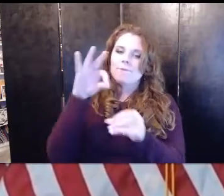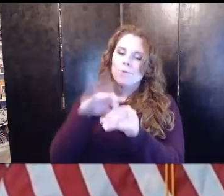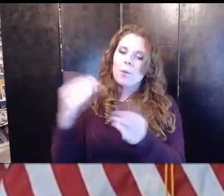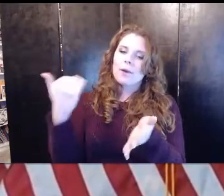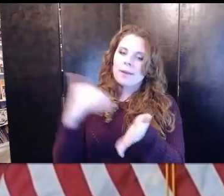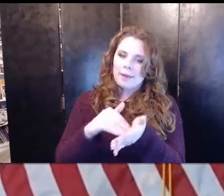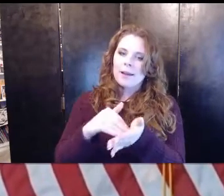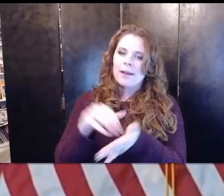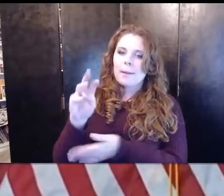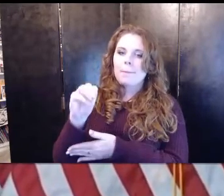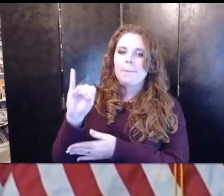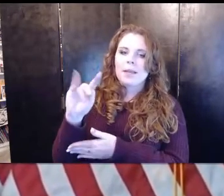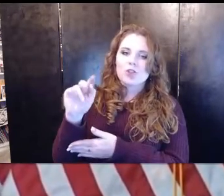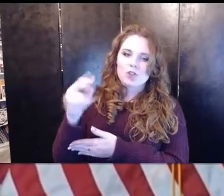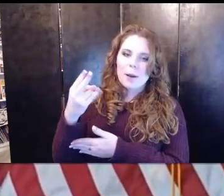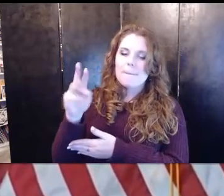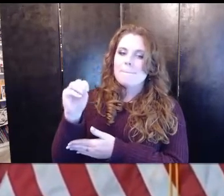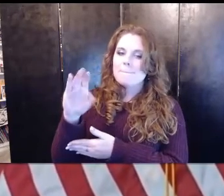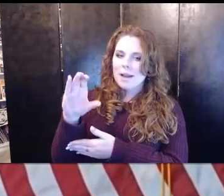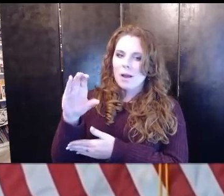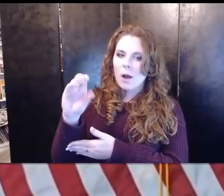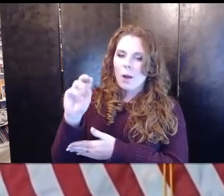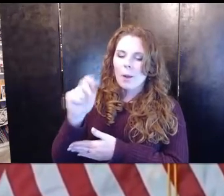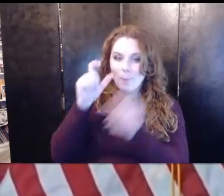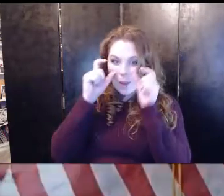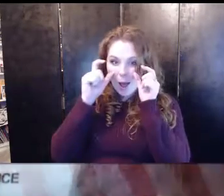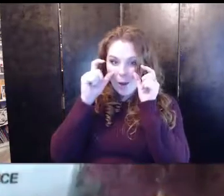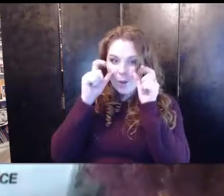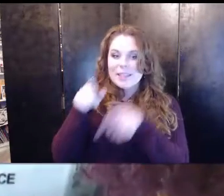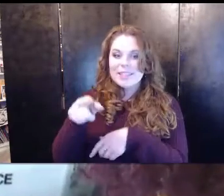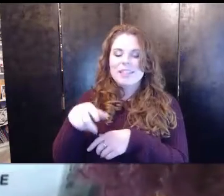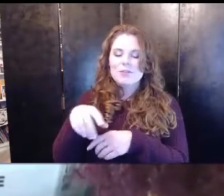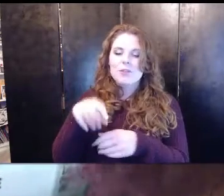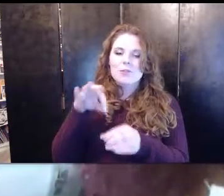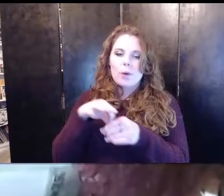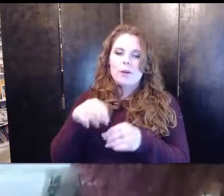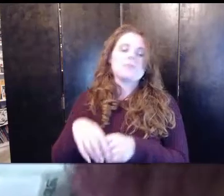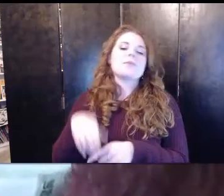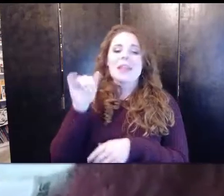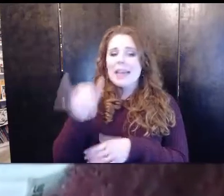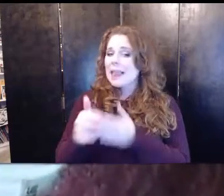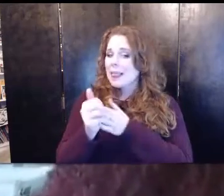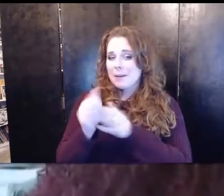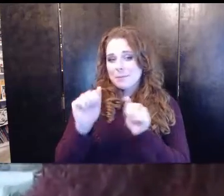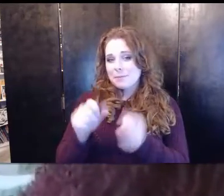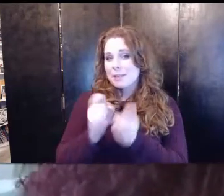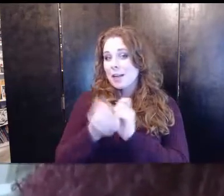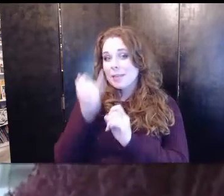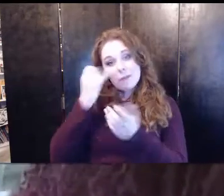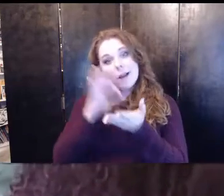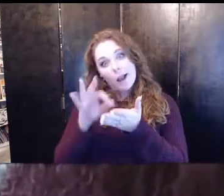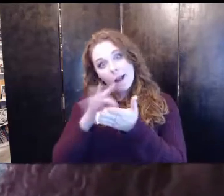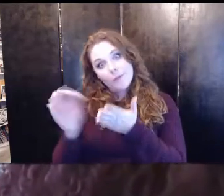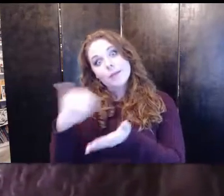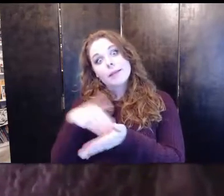seats in the U.S. Senate right now, and Senator McConnell was chosen as that leader. That leadership could change, however, after recounts and